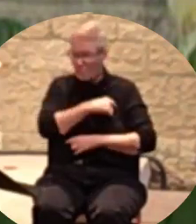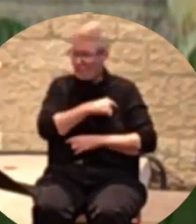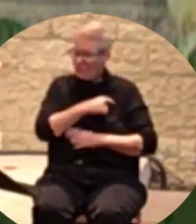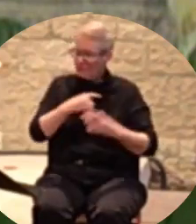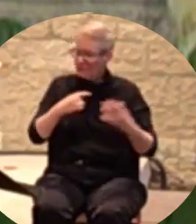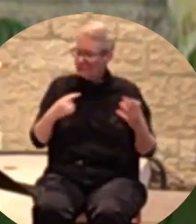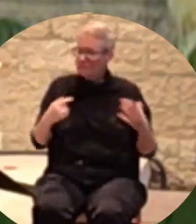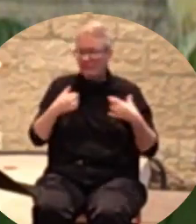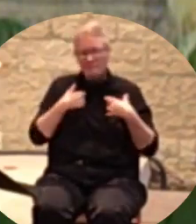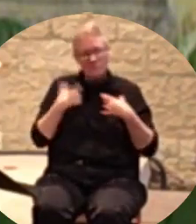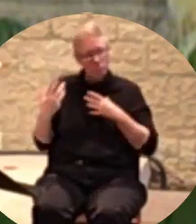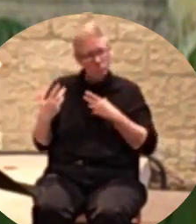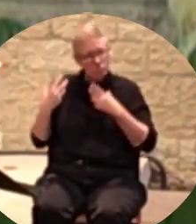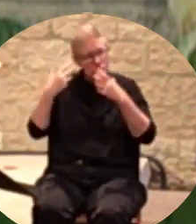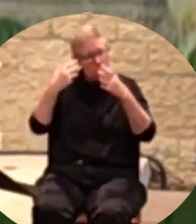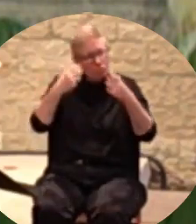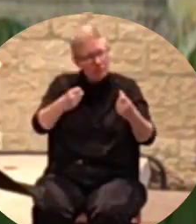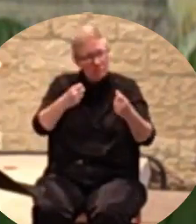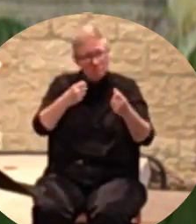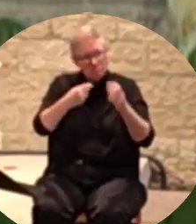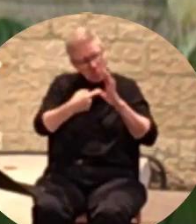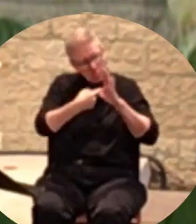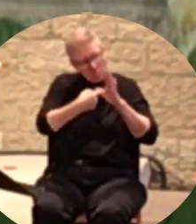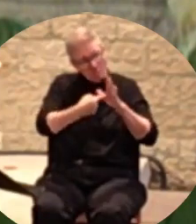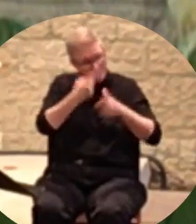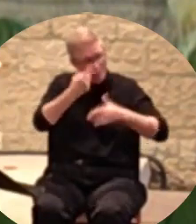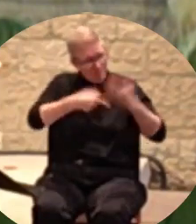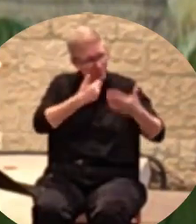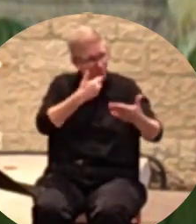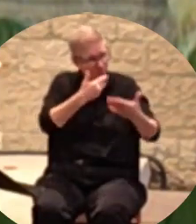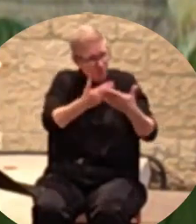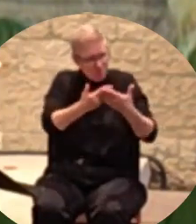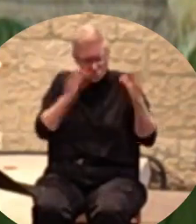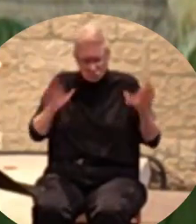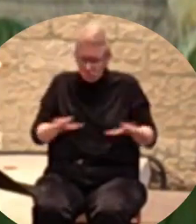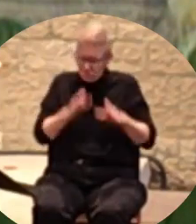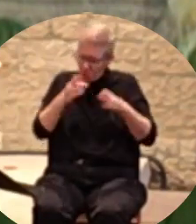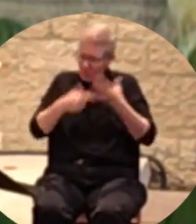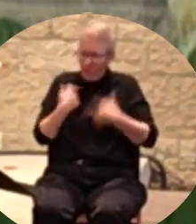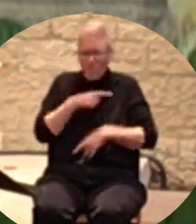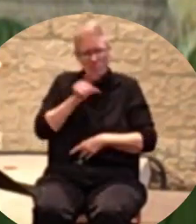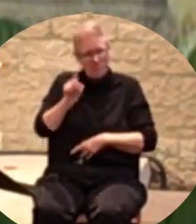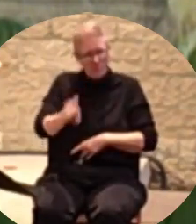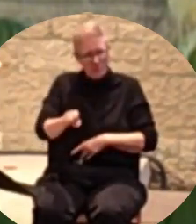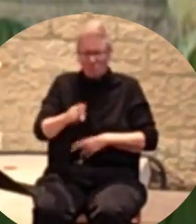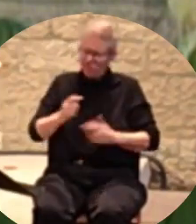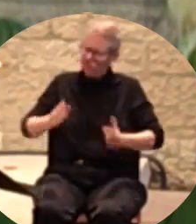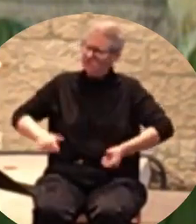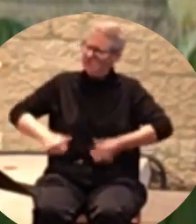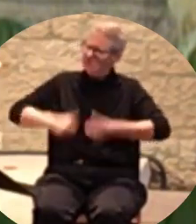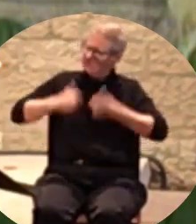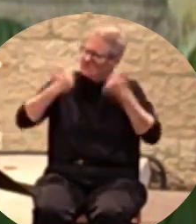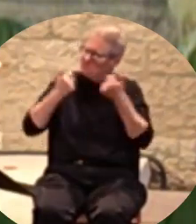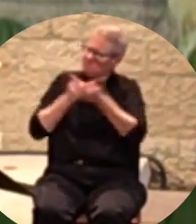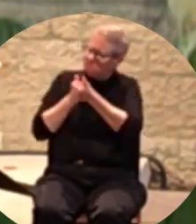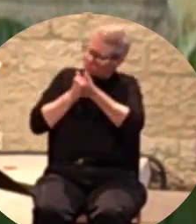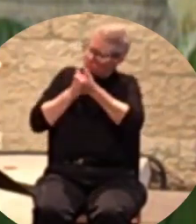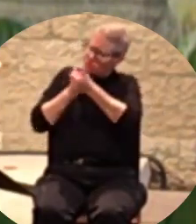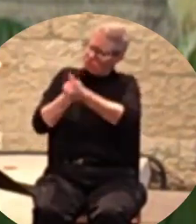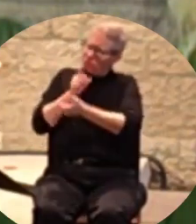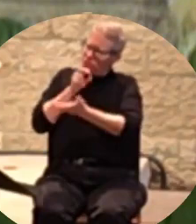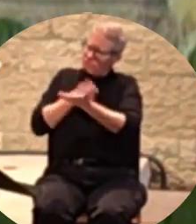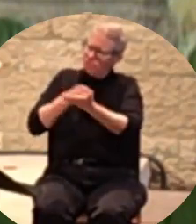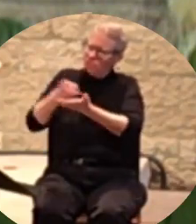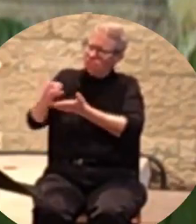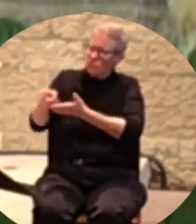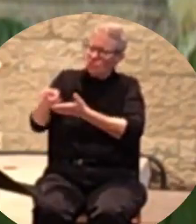good, to do what we must, to live lives of integrity and peace, and to